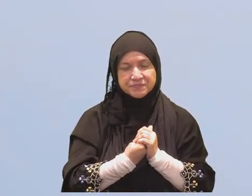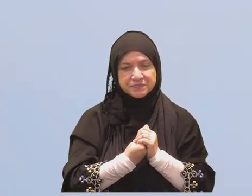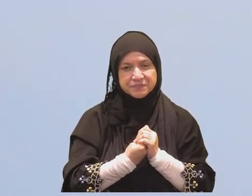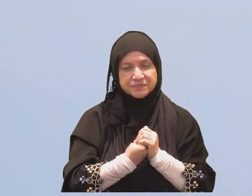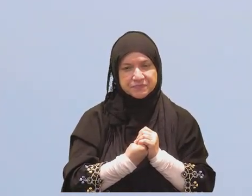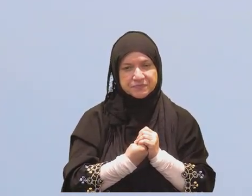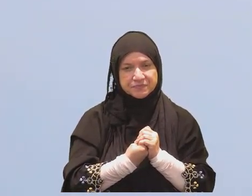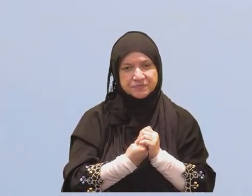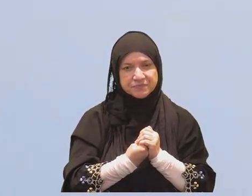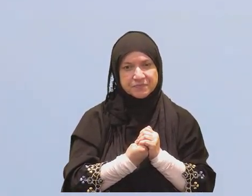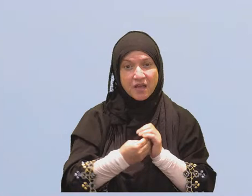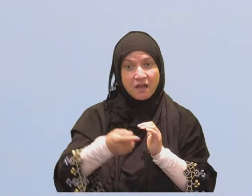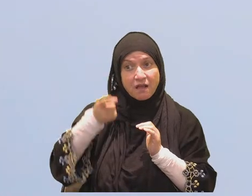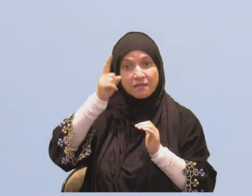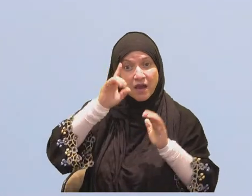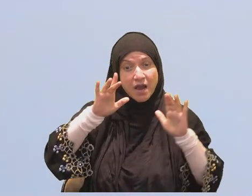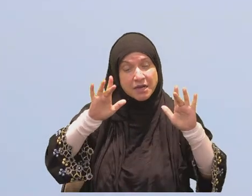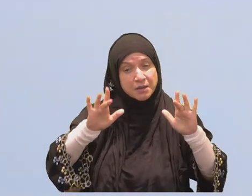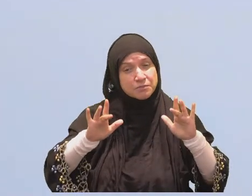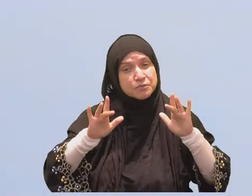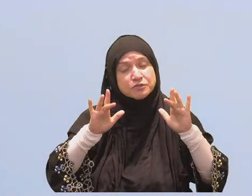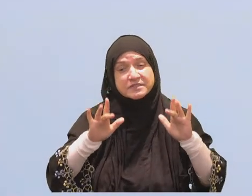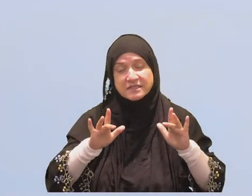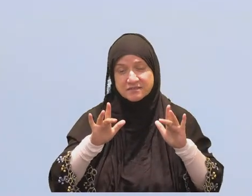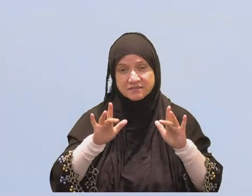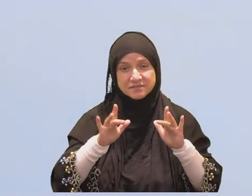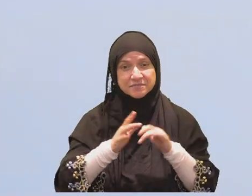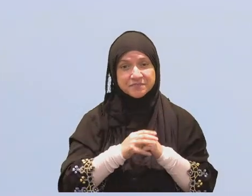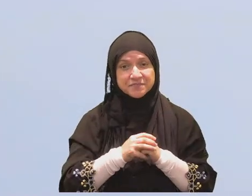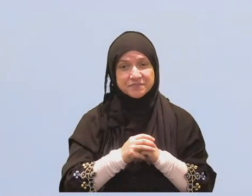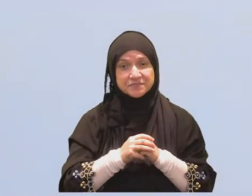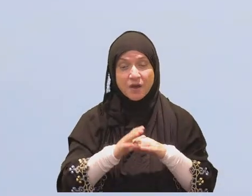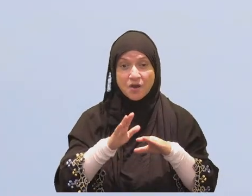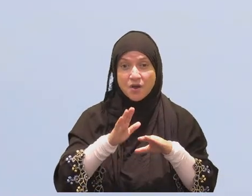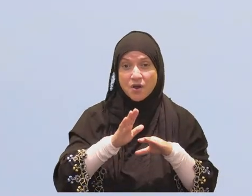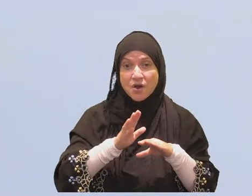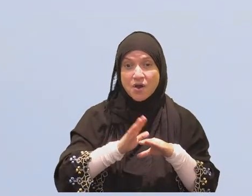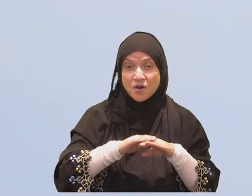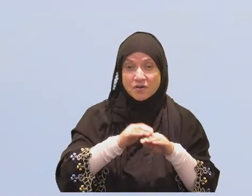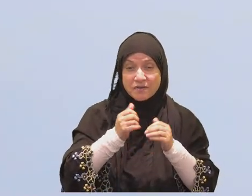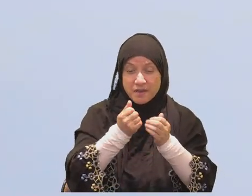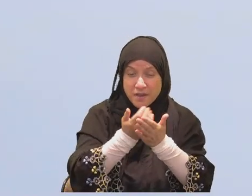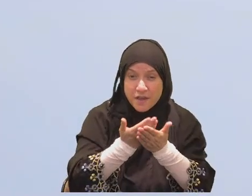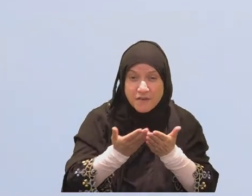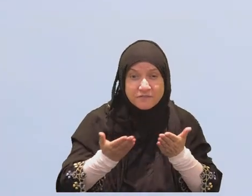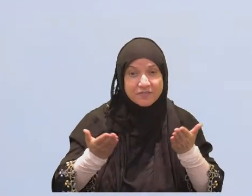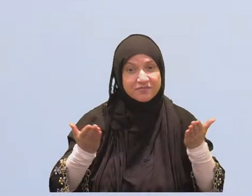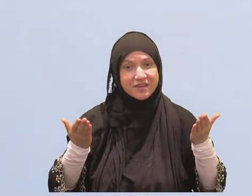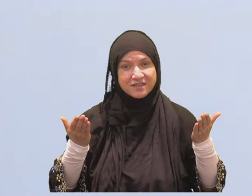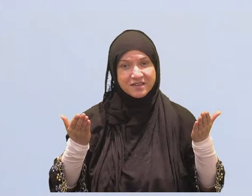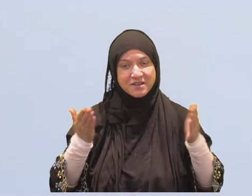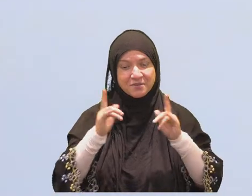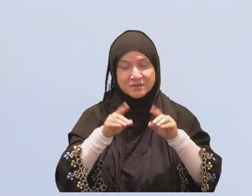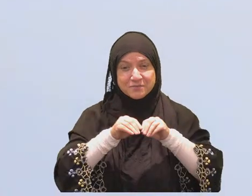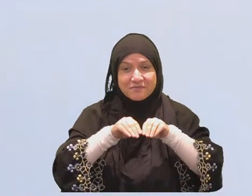all things. My mercy extends over all things. And so Allah subhanahu